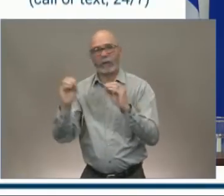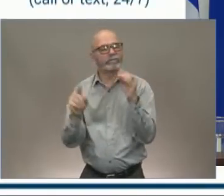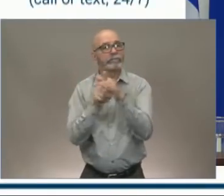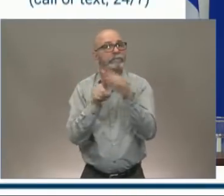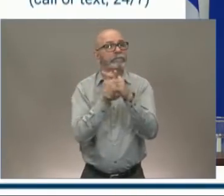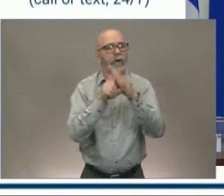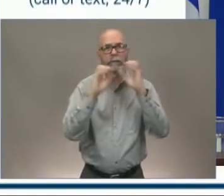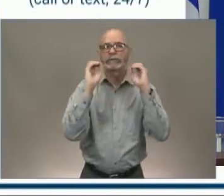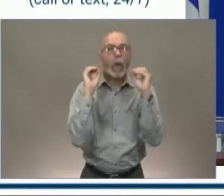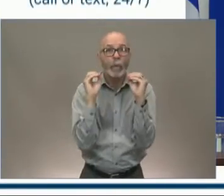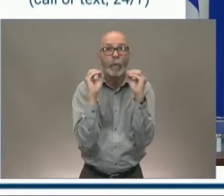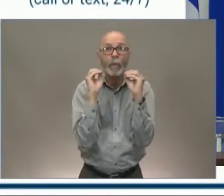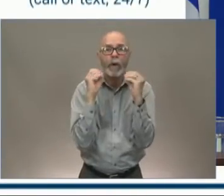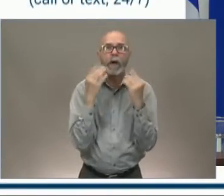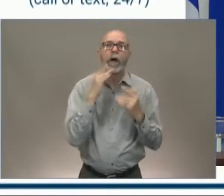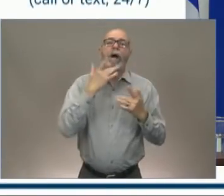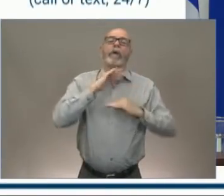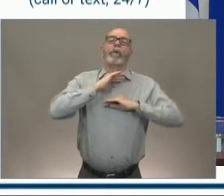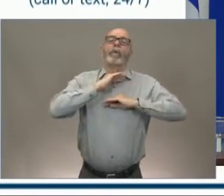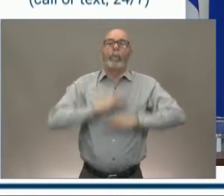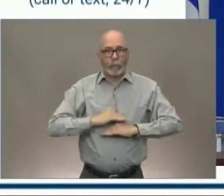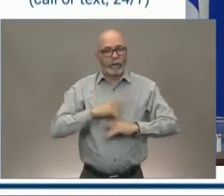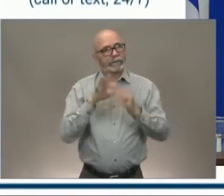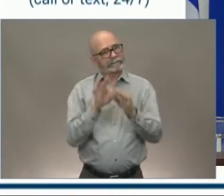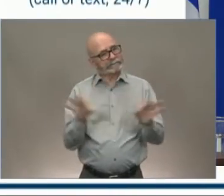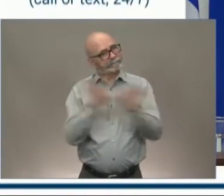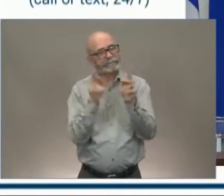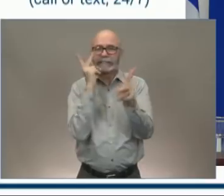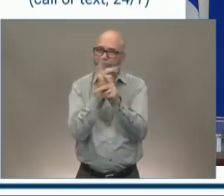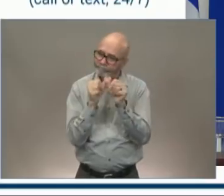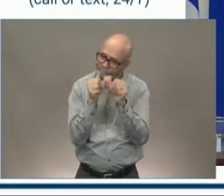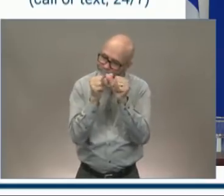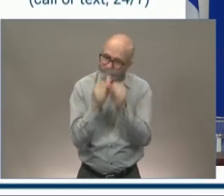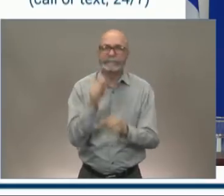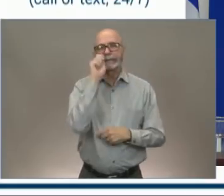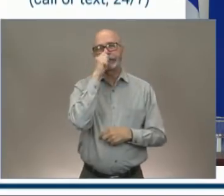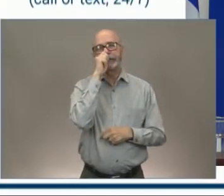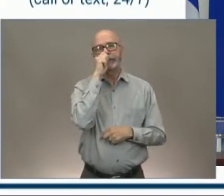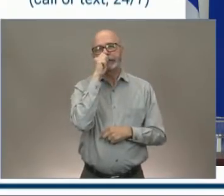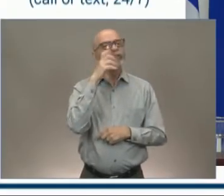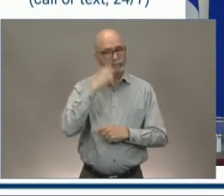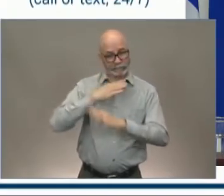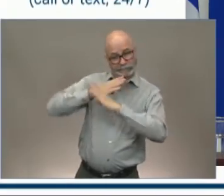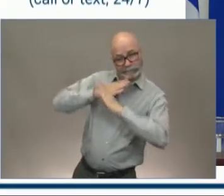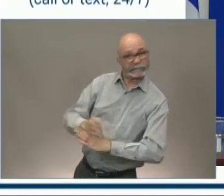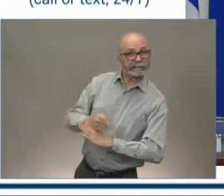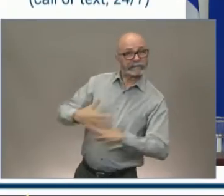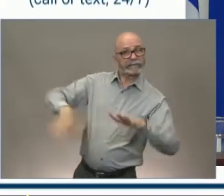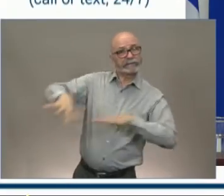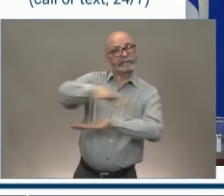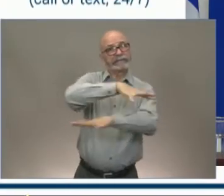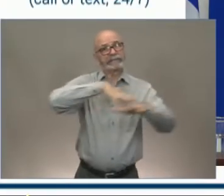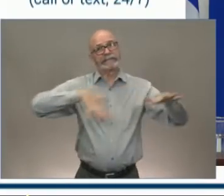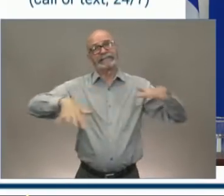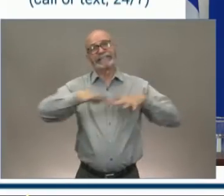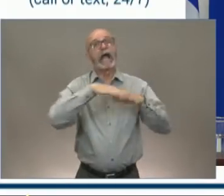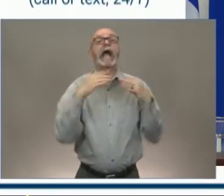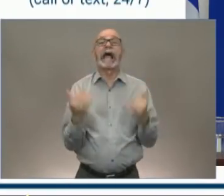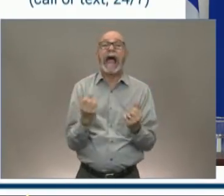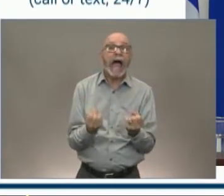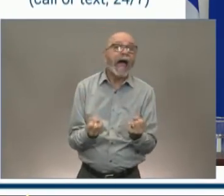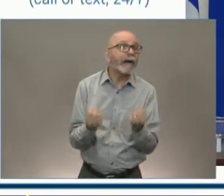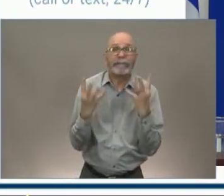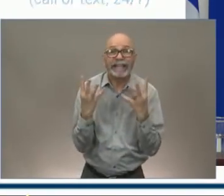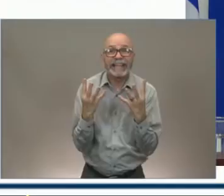deliberate testing is a key mitigation factor when it comes to COVID-19. So let me get to the case numbers for today, and you can see